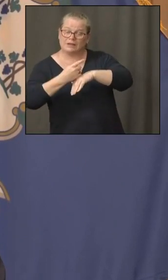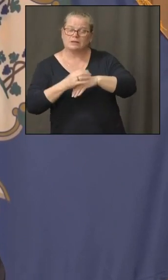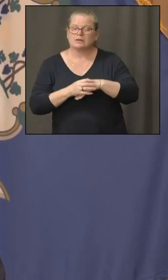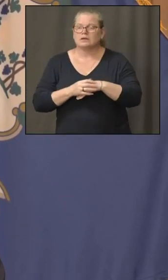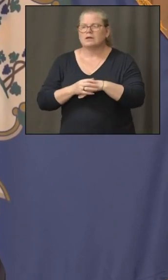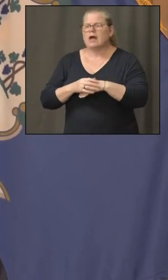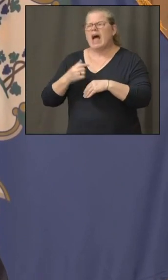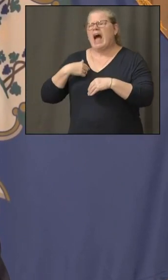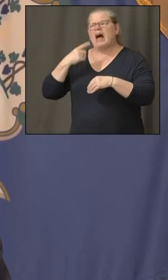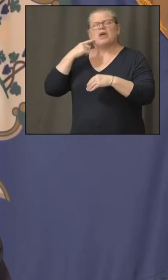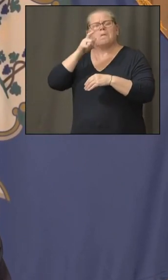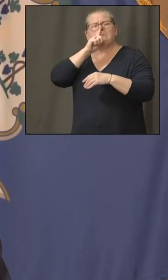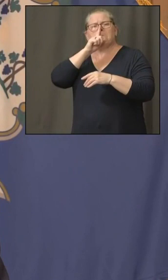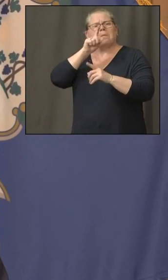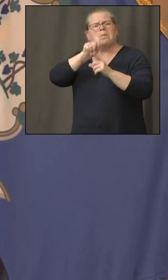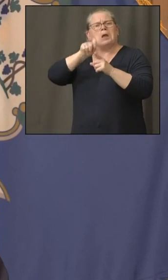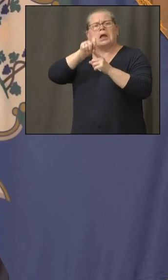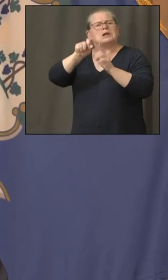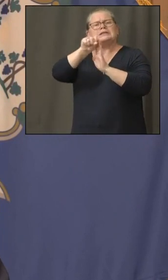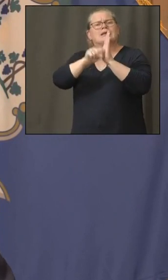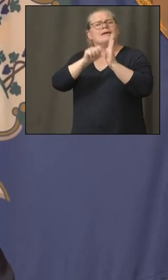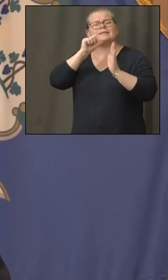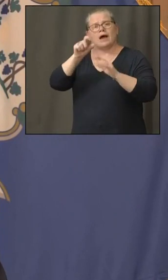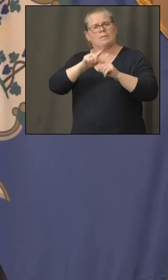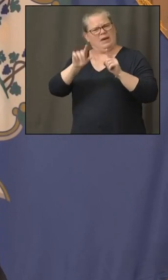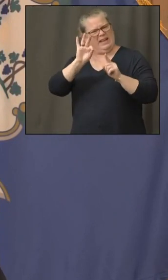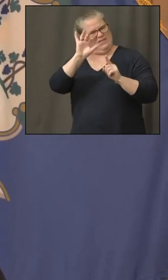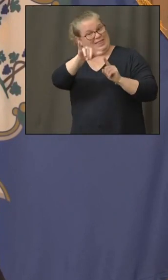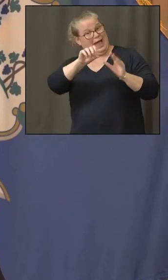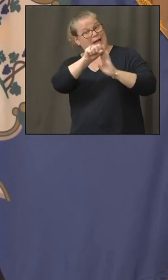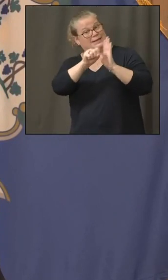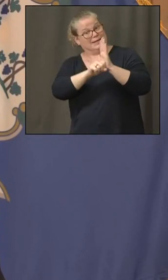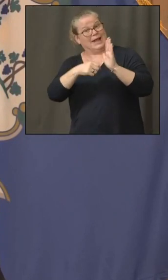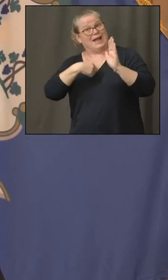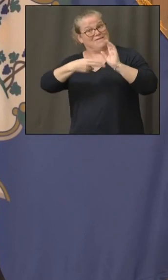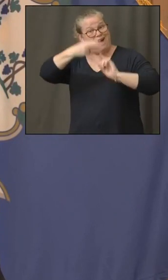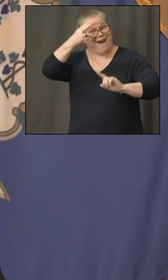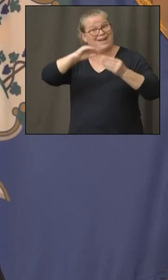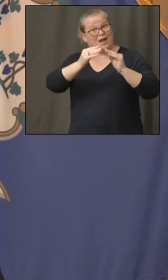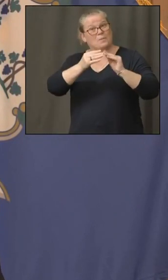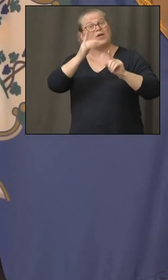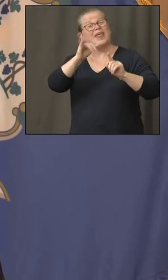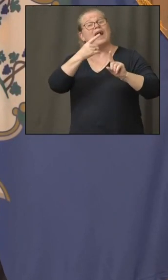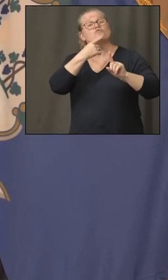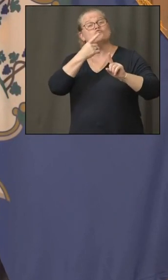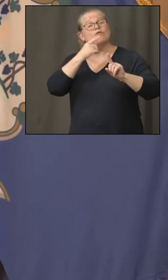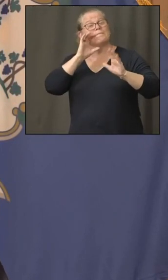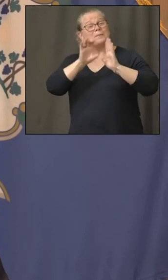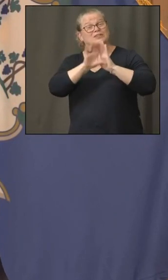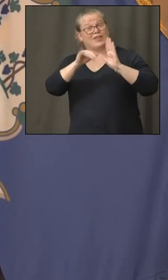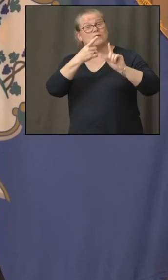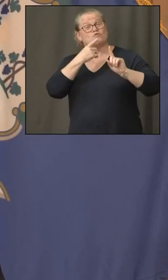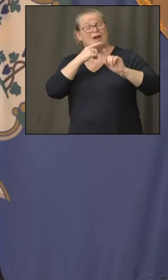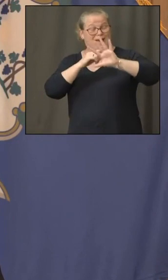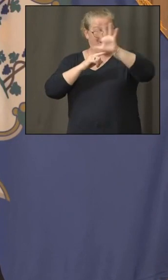high positivity rate, even amongst younger people who can be asymptomatic. So I think in those categories, you would like see